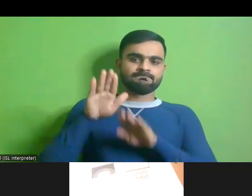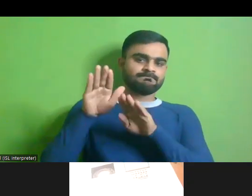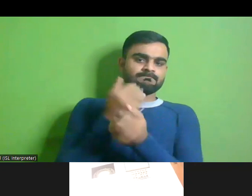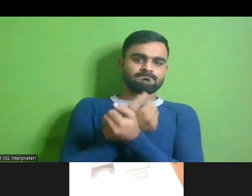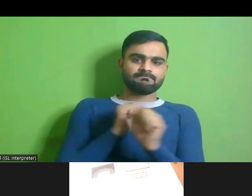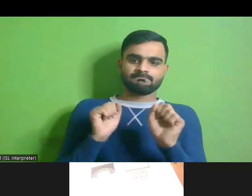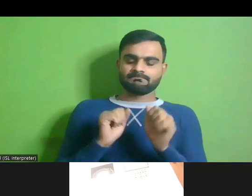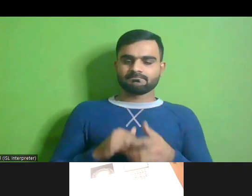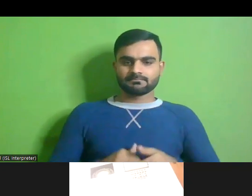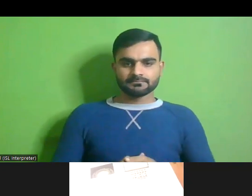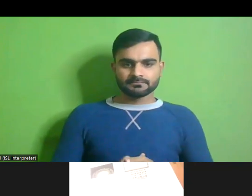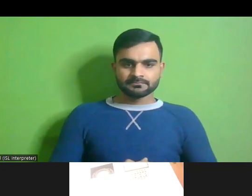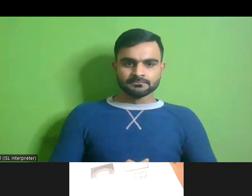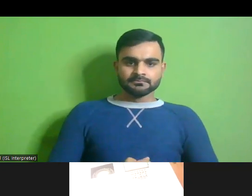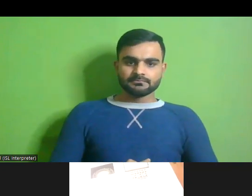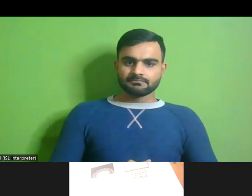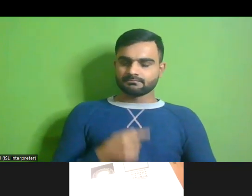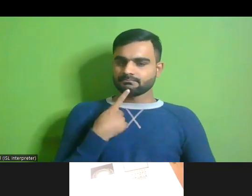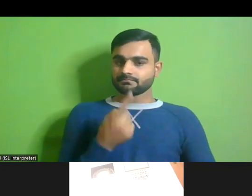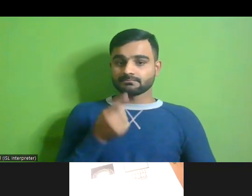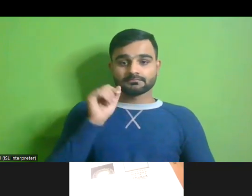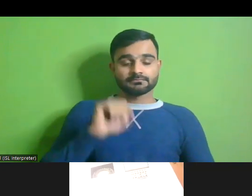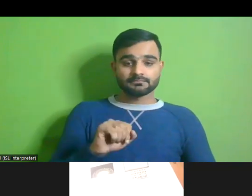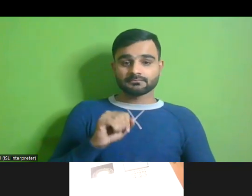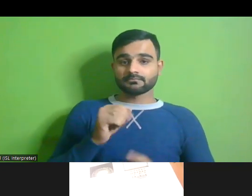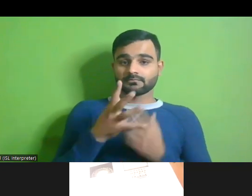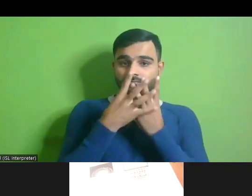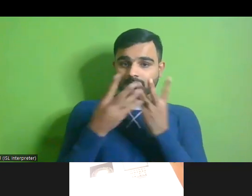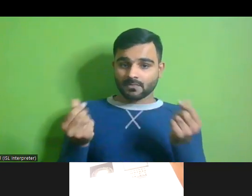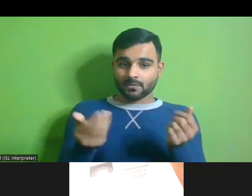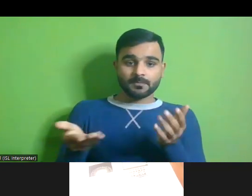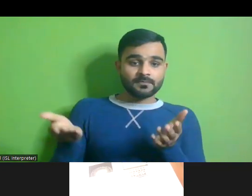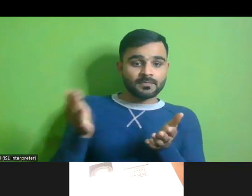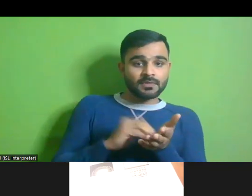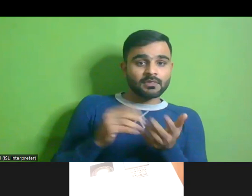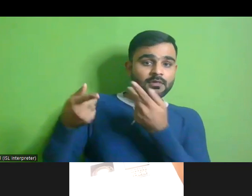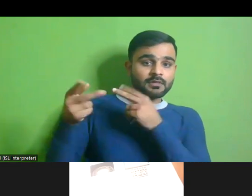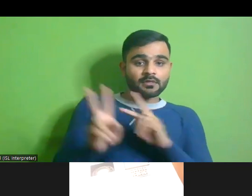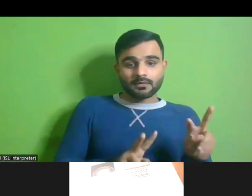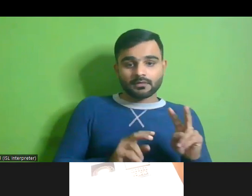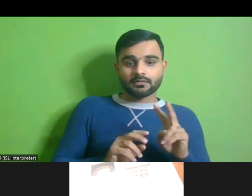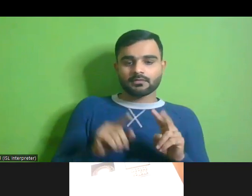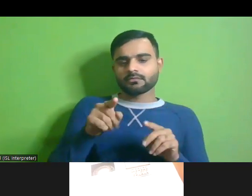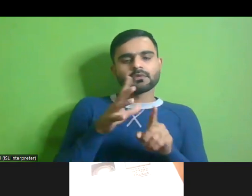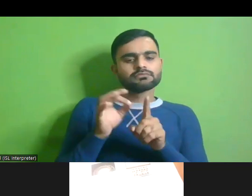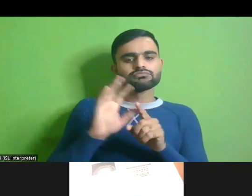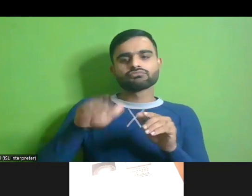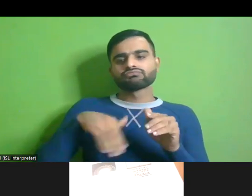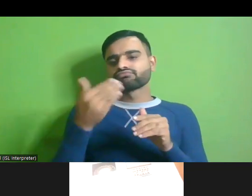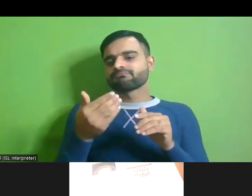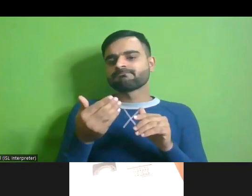it? Say if the reservations are creating internal rifts, what would be an